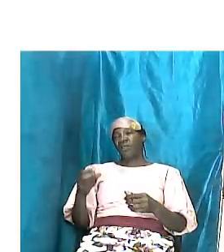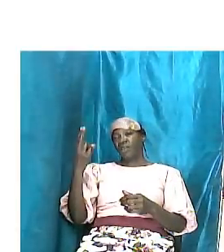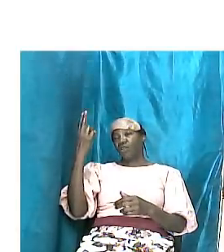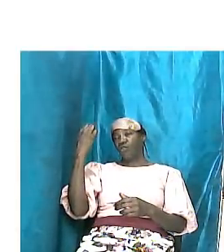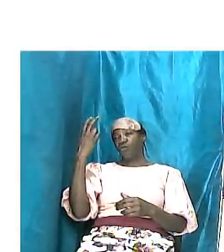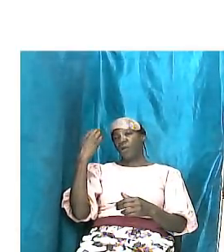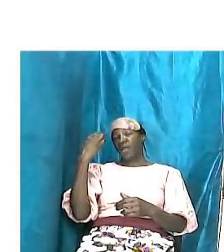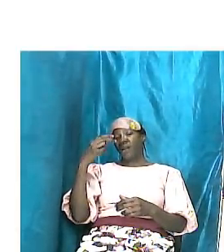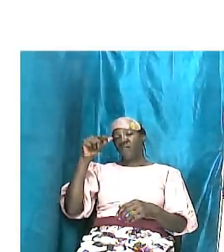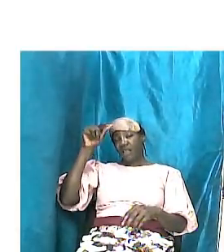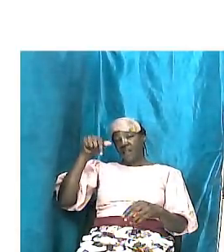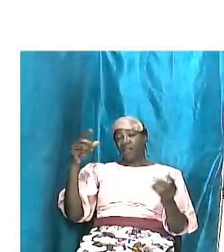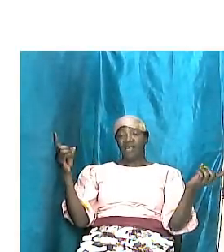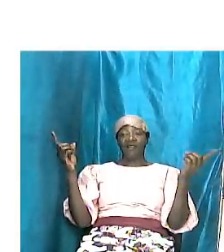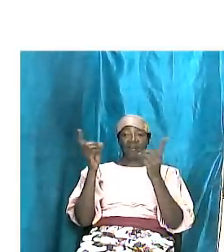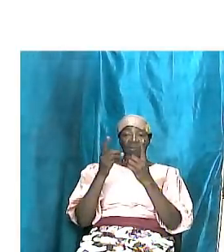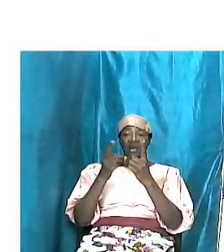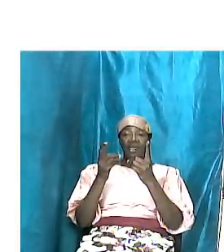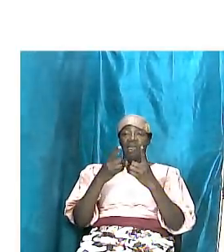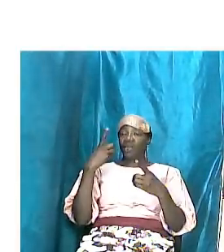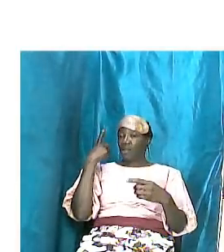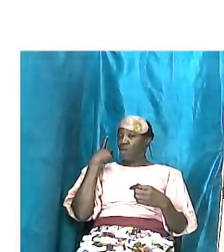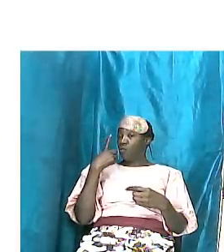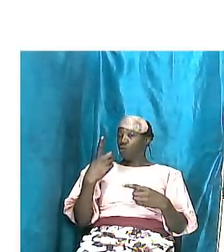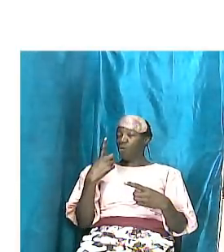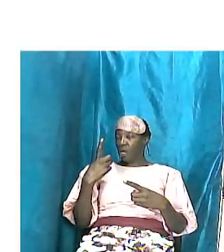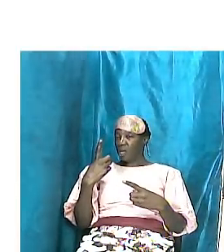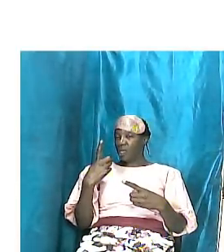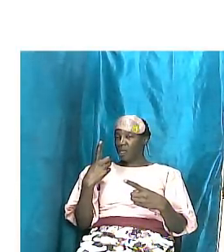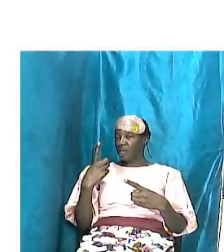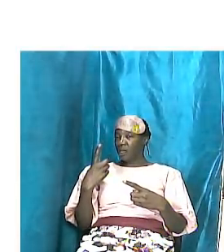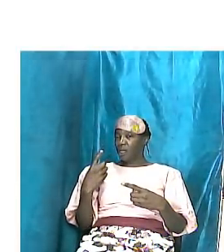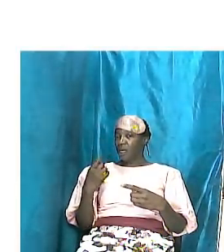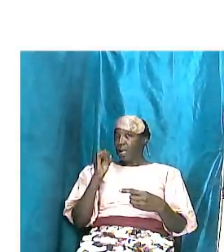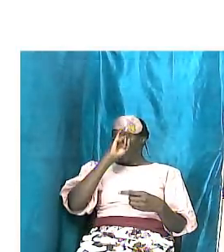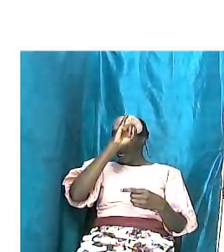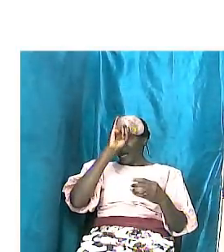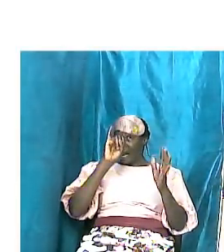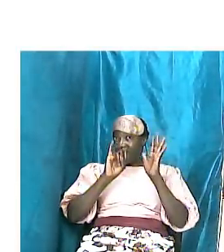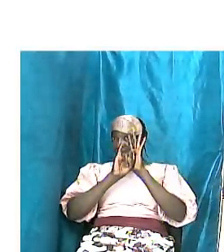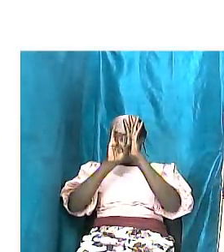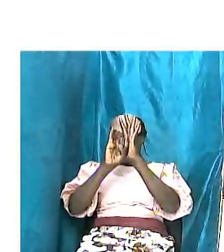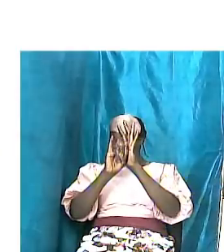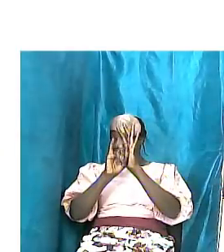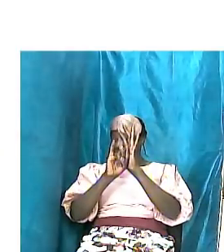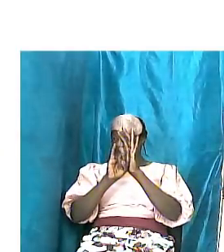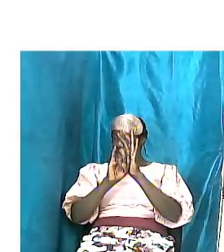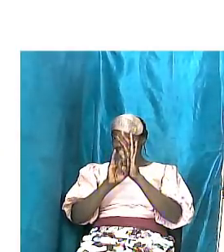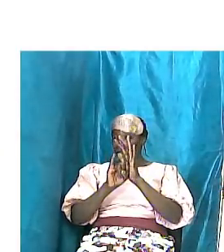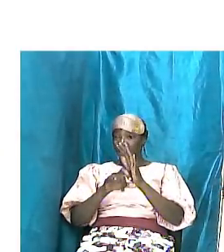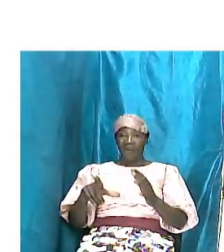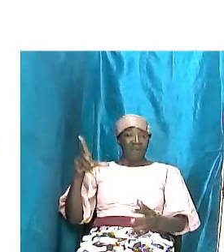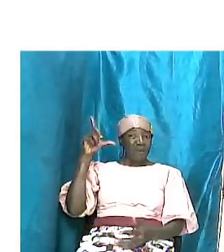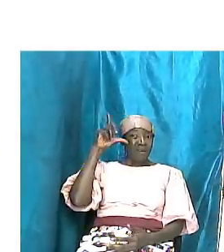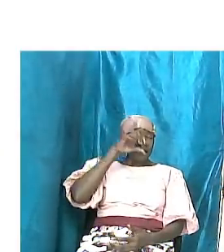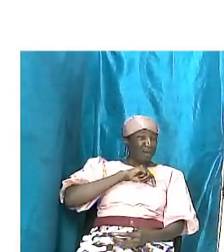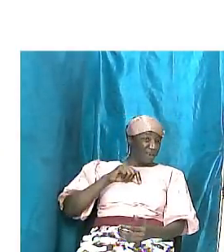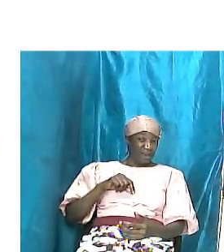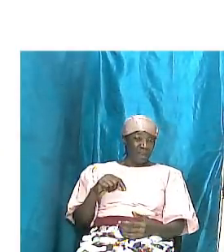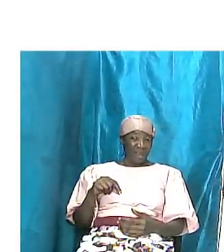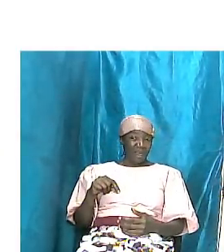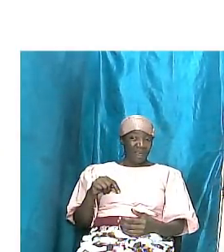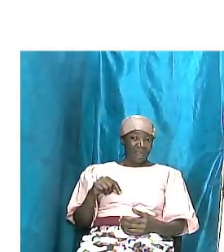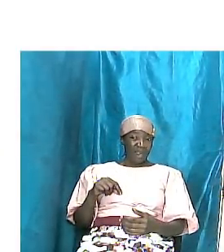is at this meeting that one of them was going to betray him, which he ultimately did. And after dinner,